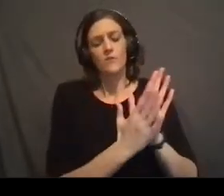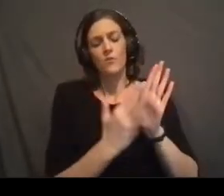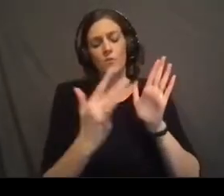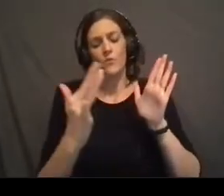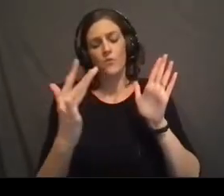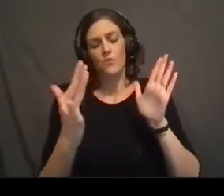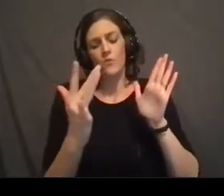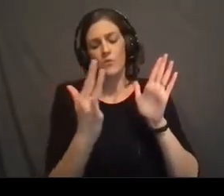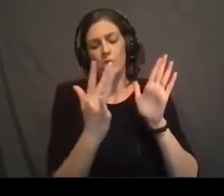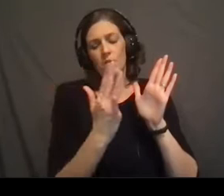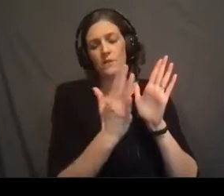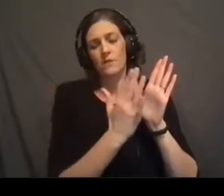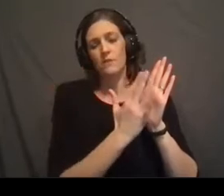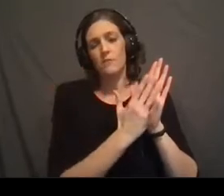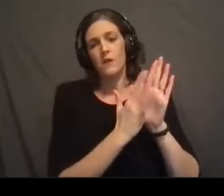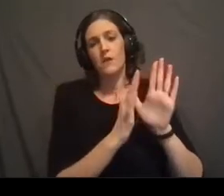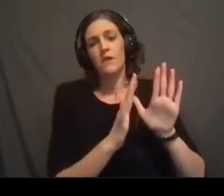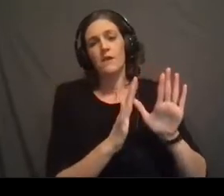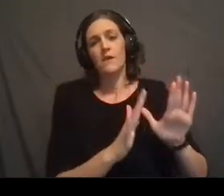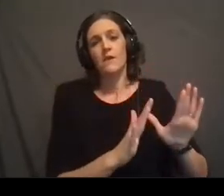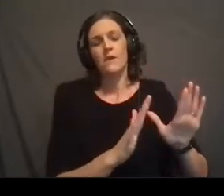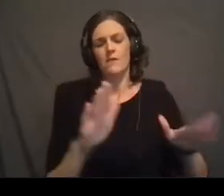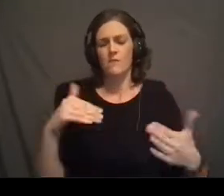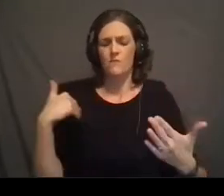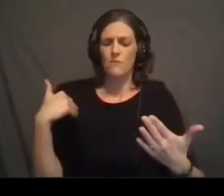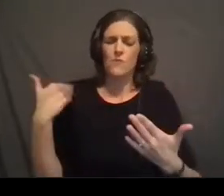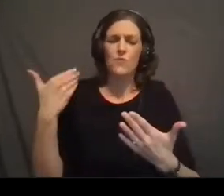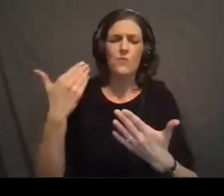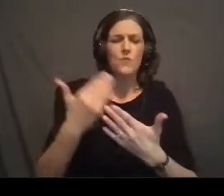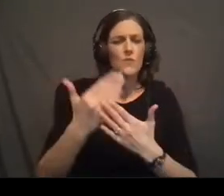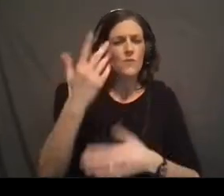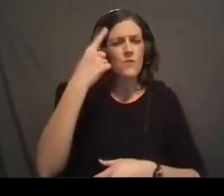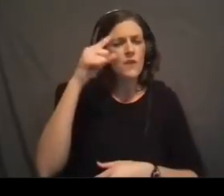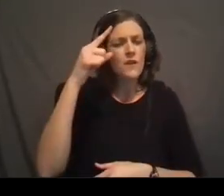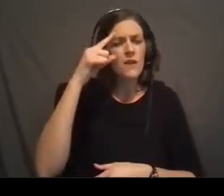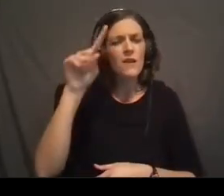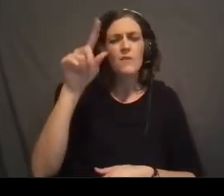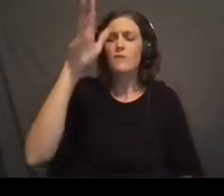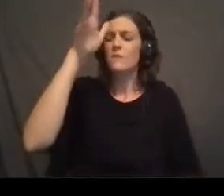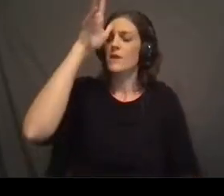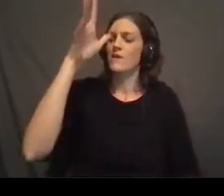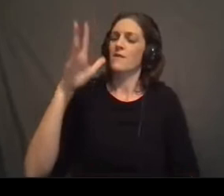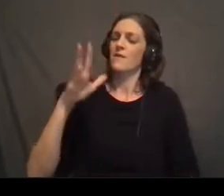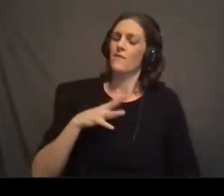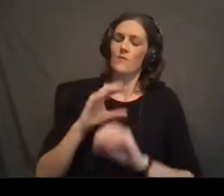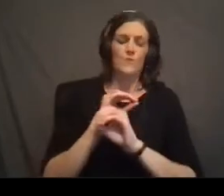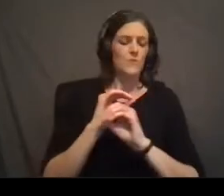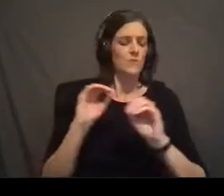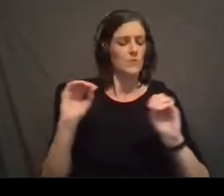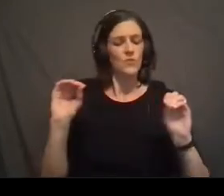his glory by, born that man